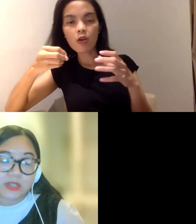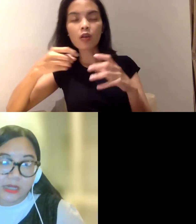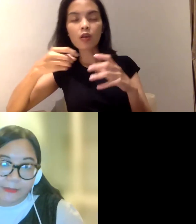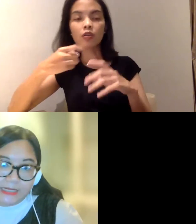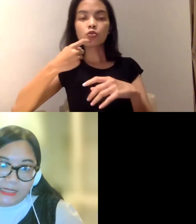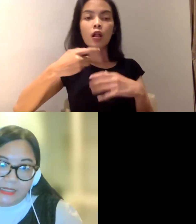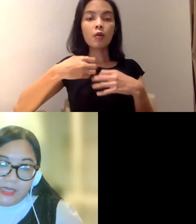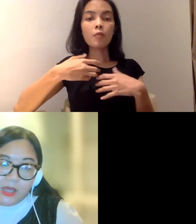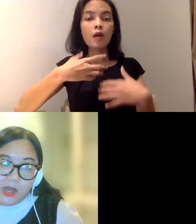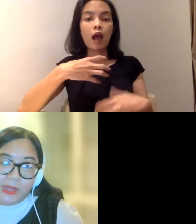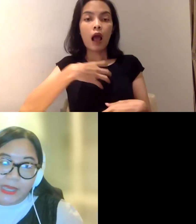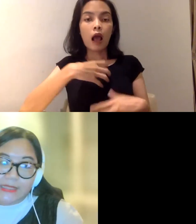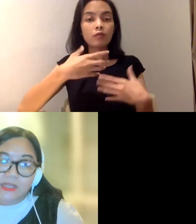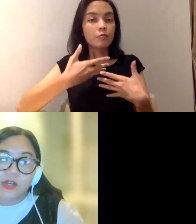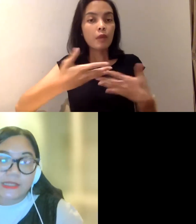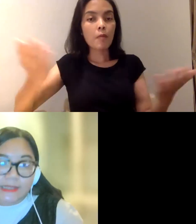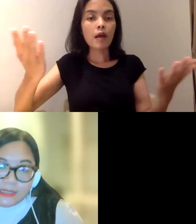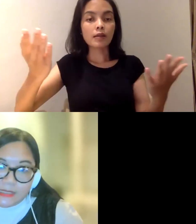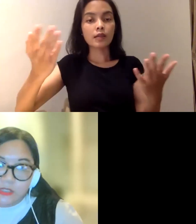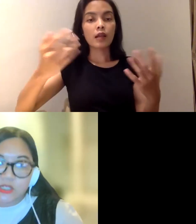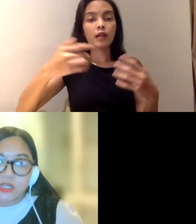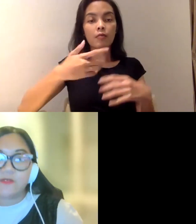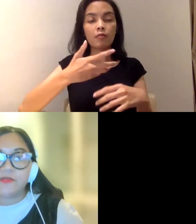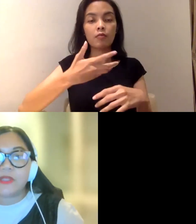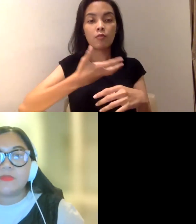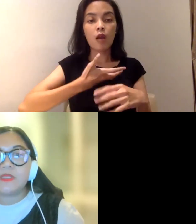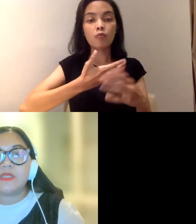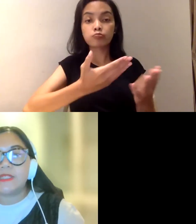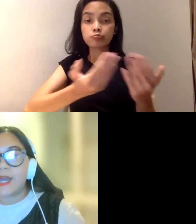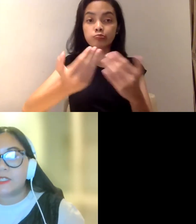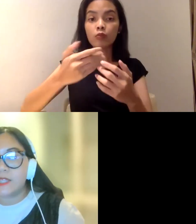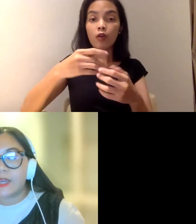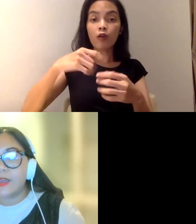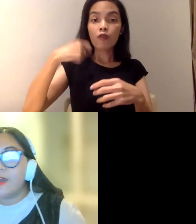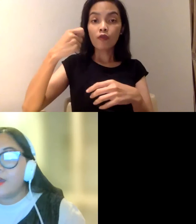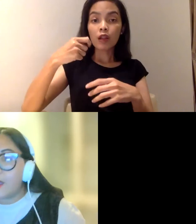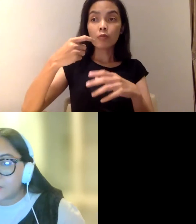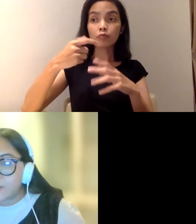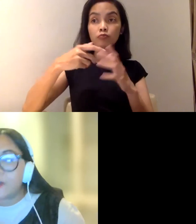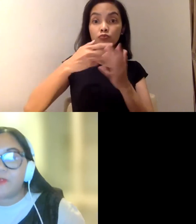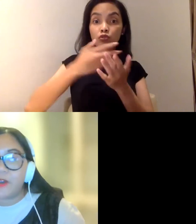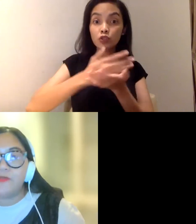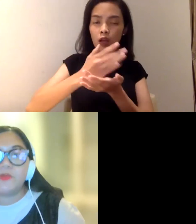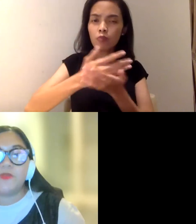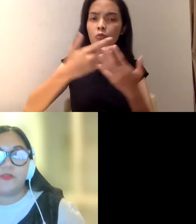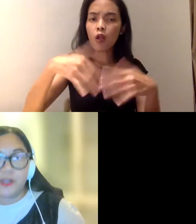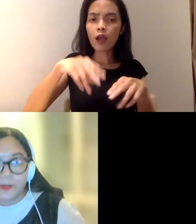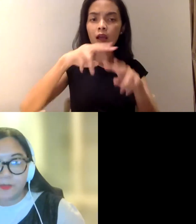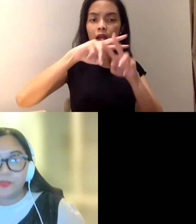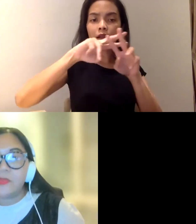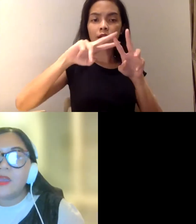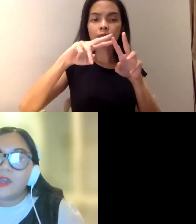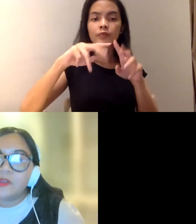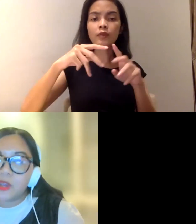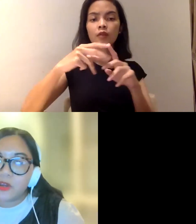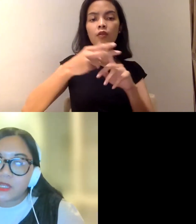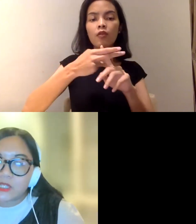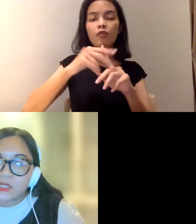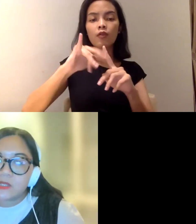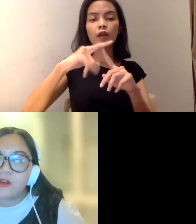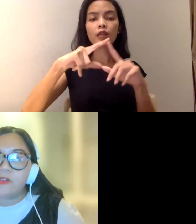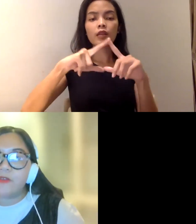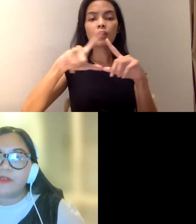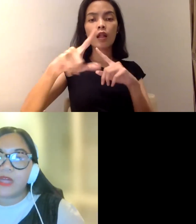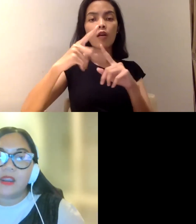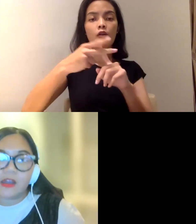rights are limited. We ask audiences to share the films using the hashtag 5filmsforfreedom in